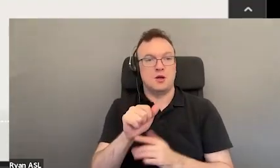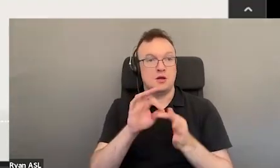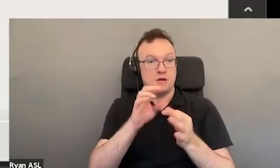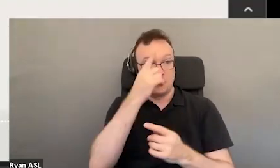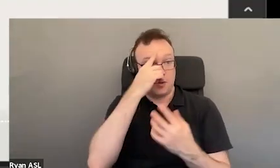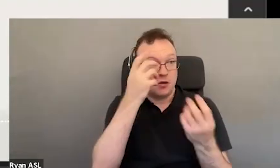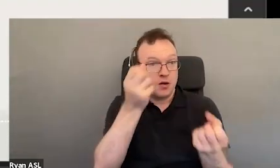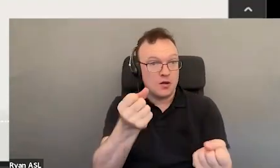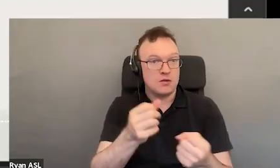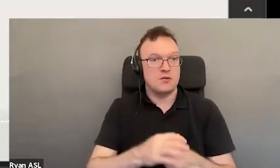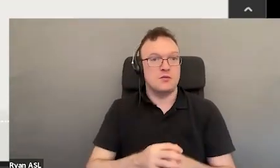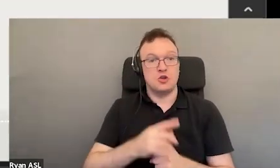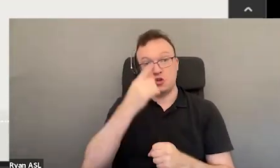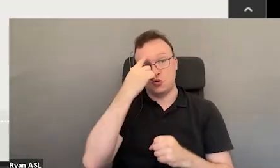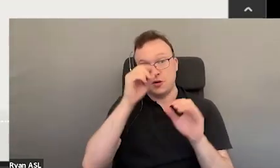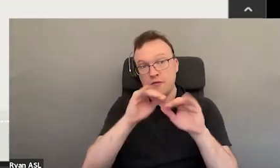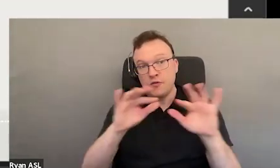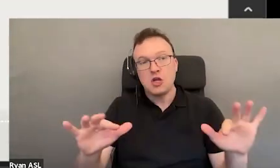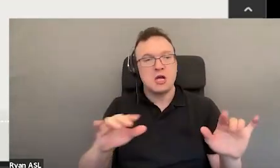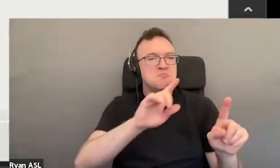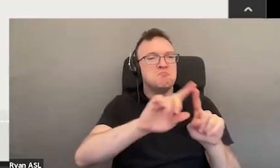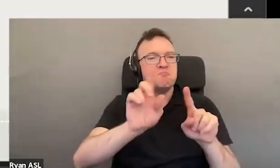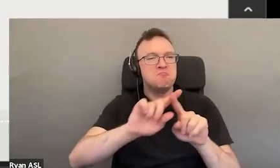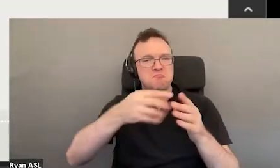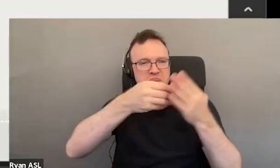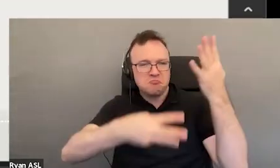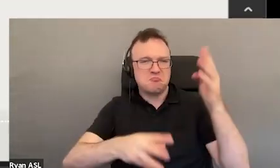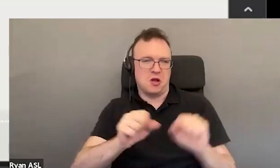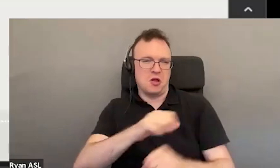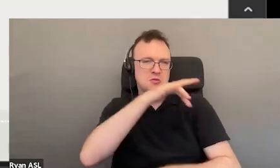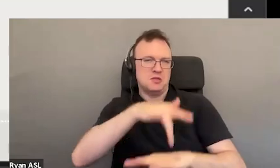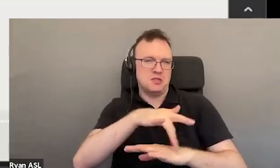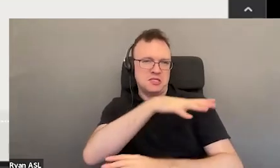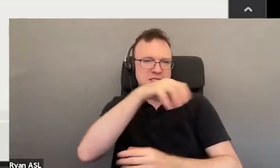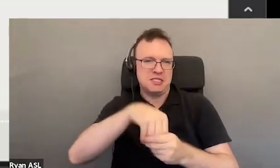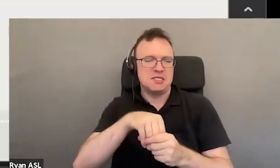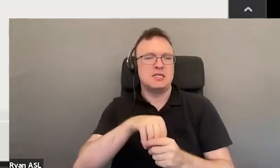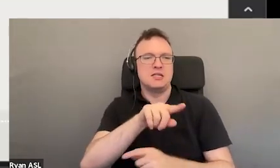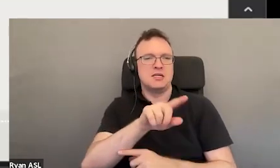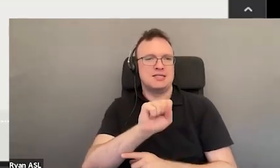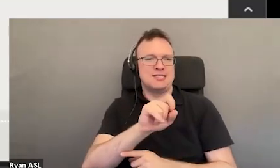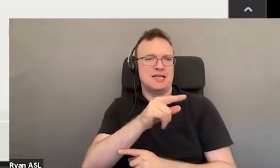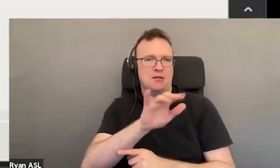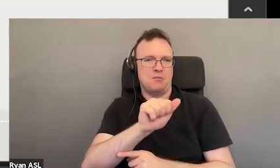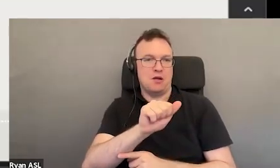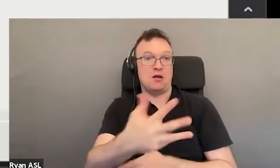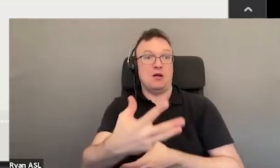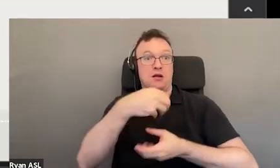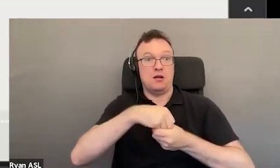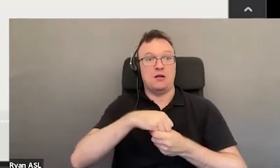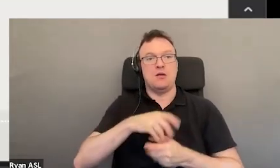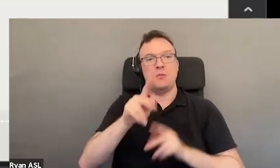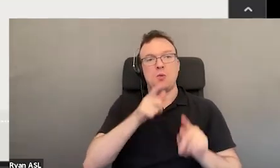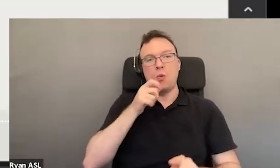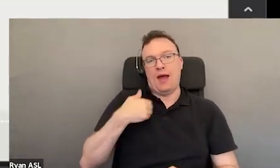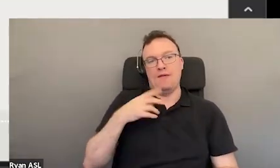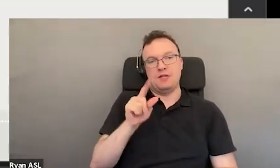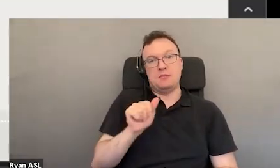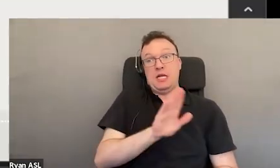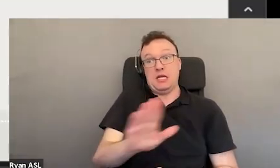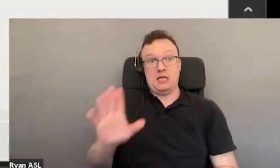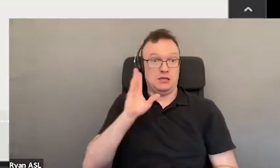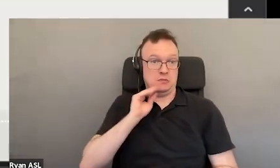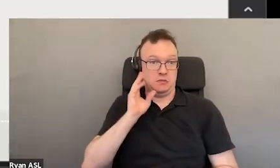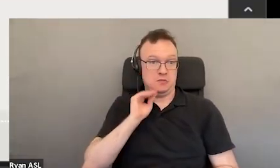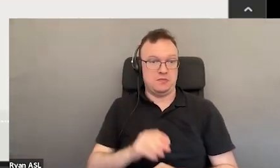health, neurodiversity, etc. Many areas that touch disability experience. Stigma stems from a